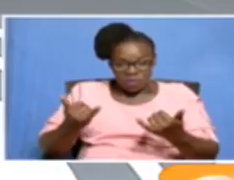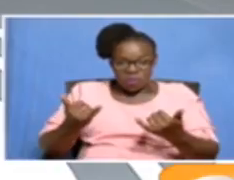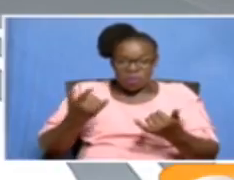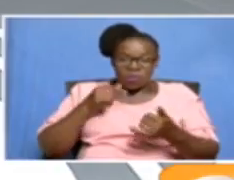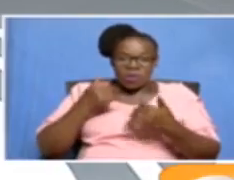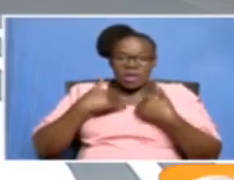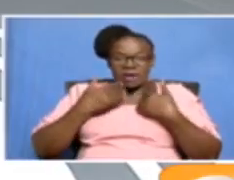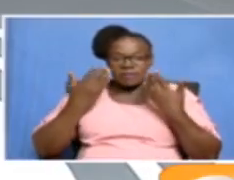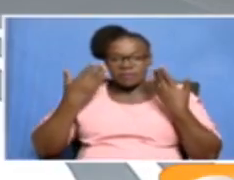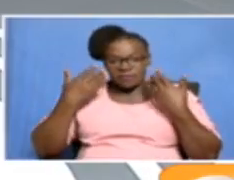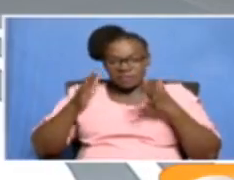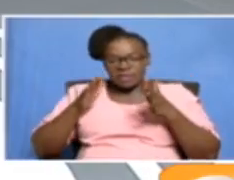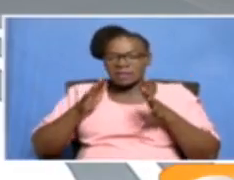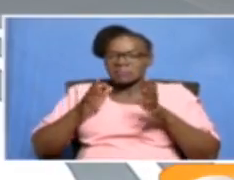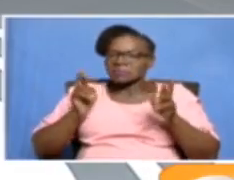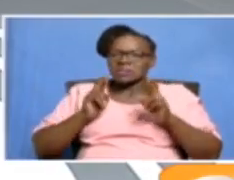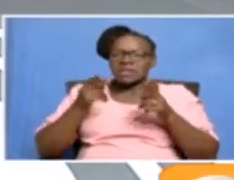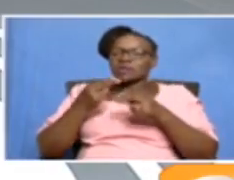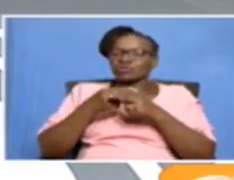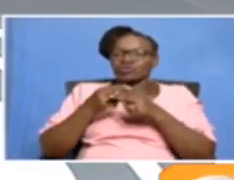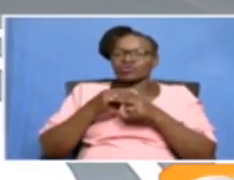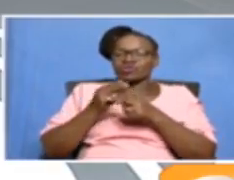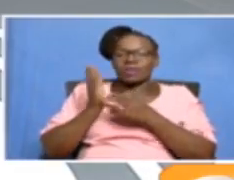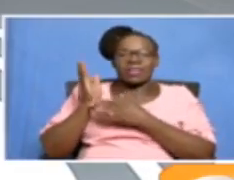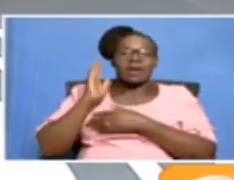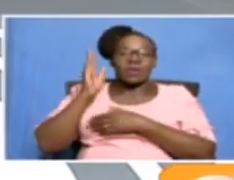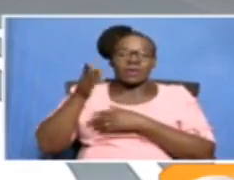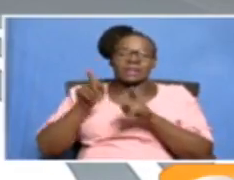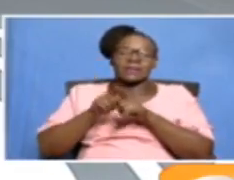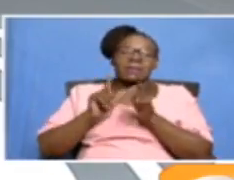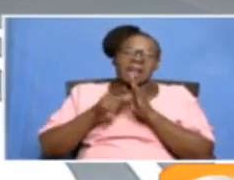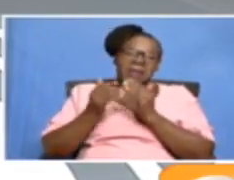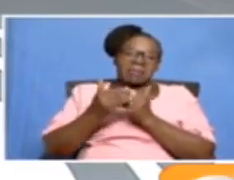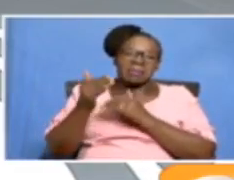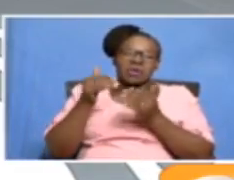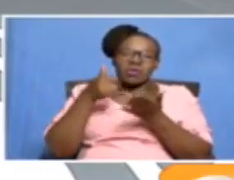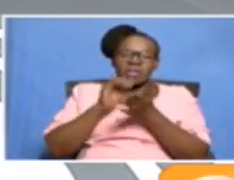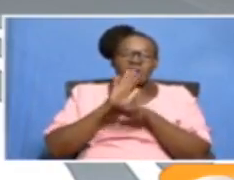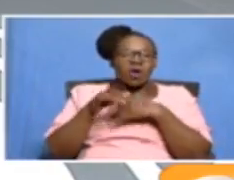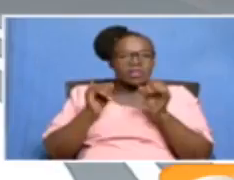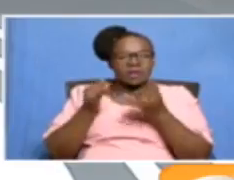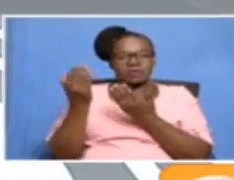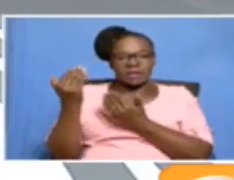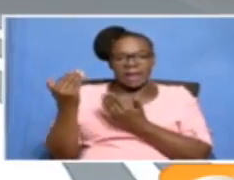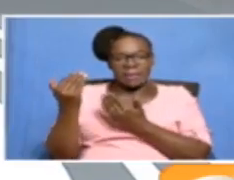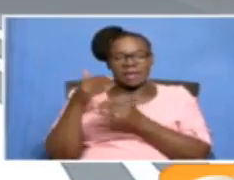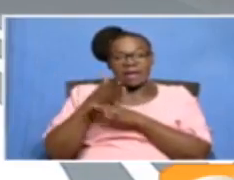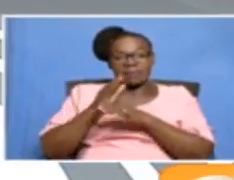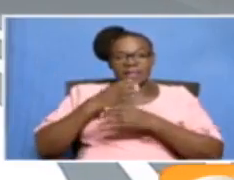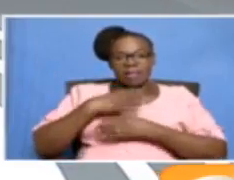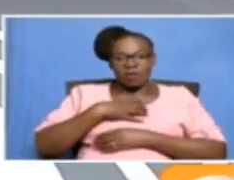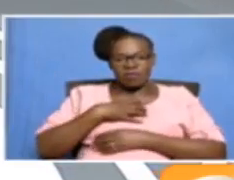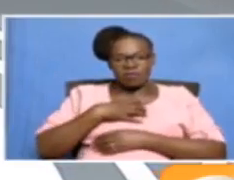the first break will be available on VIUSASA a little later on, including all the news that is coming up right after the break. We'll be right back.